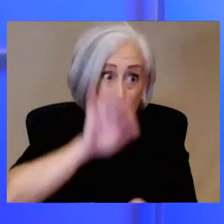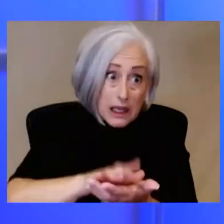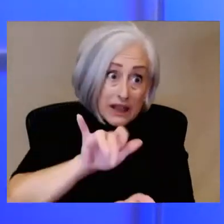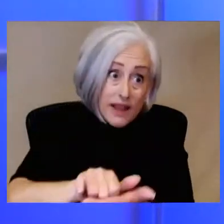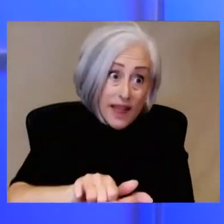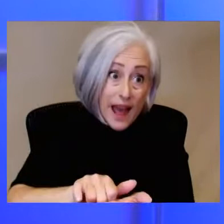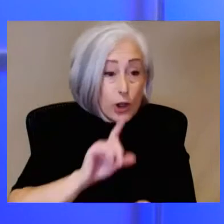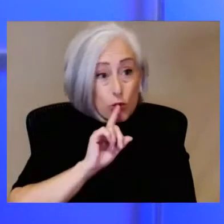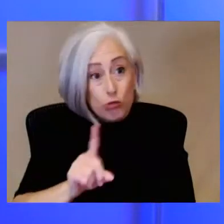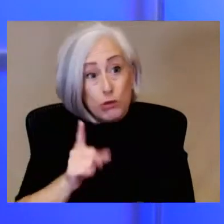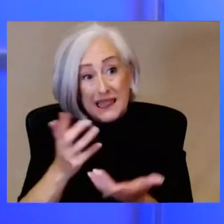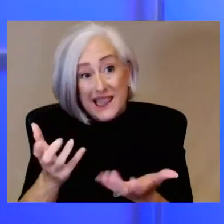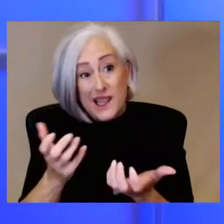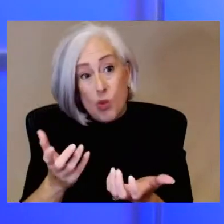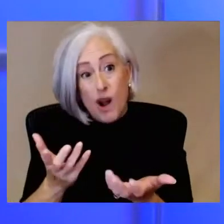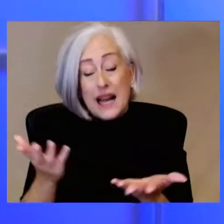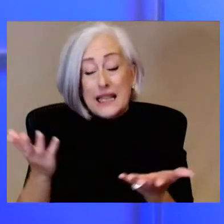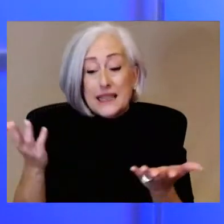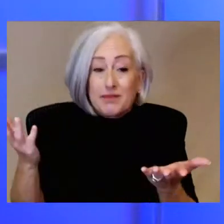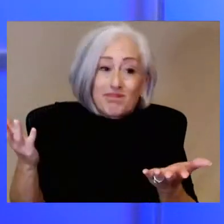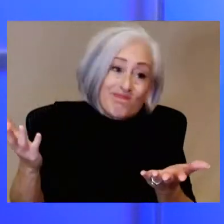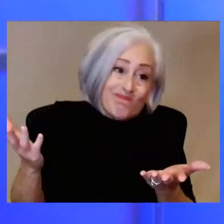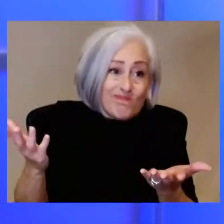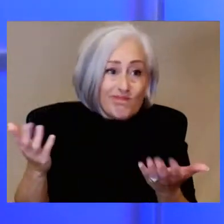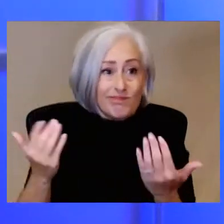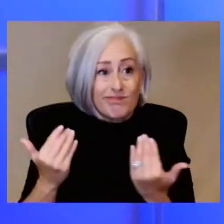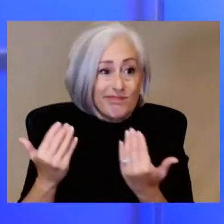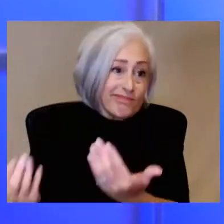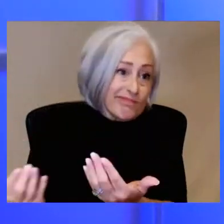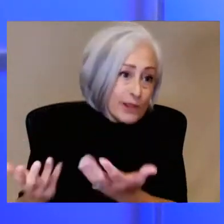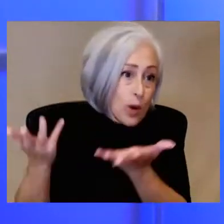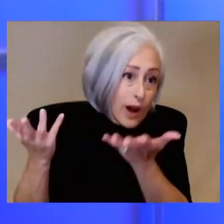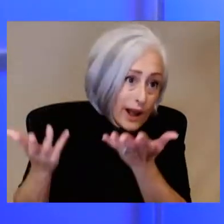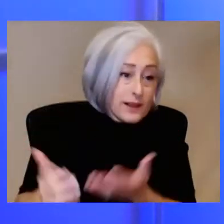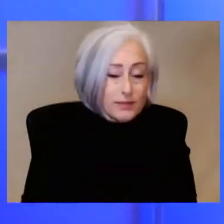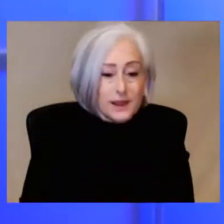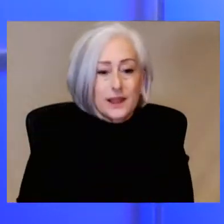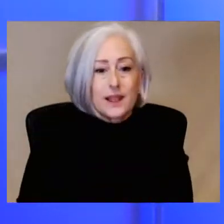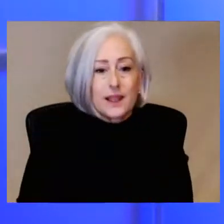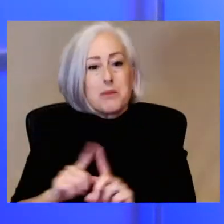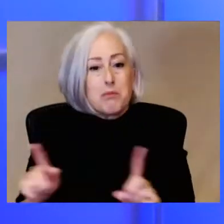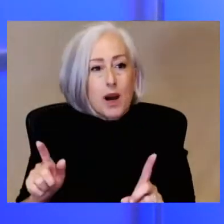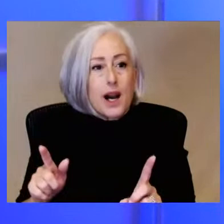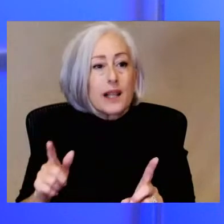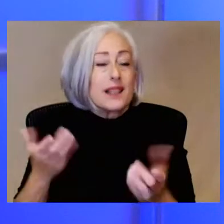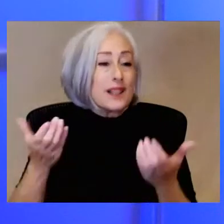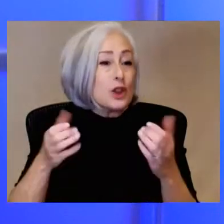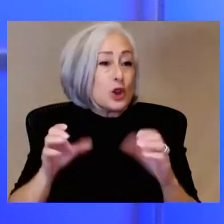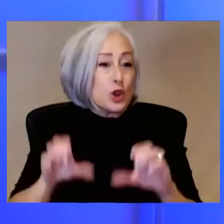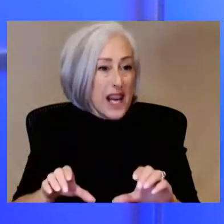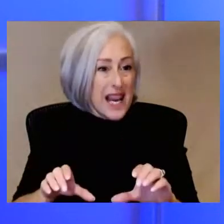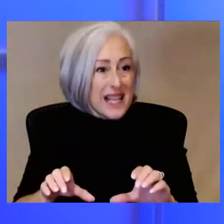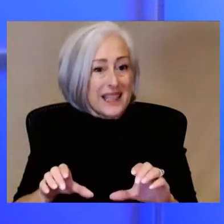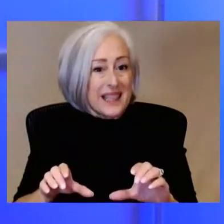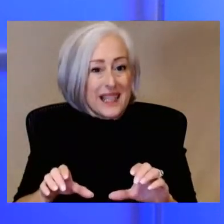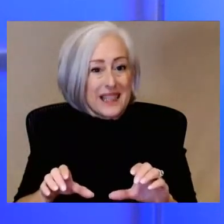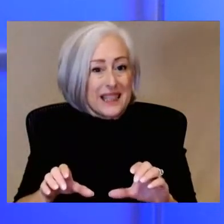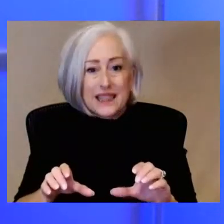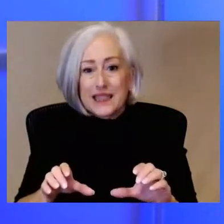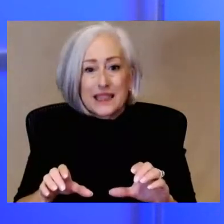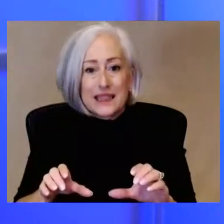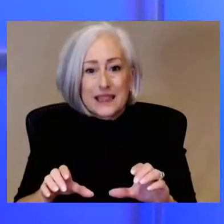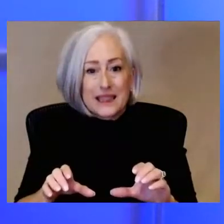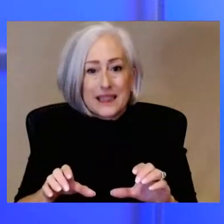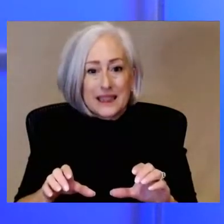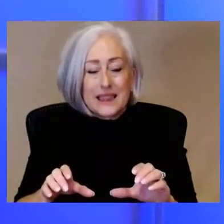it, I'm not going to twist somebody's arm, but the odds are very heavy in favor of what my mentor used